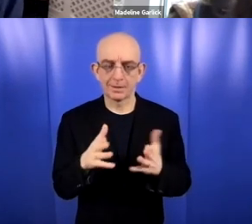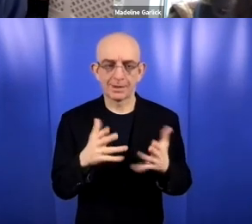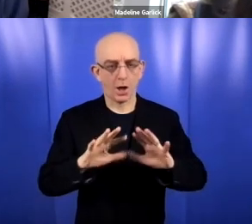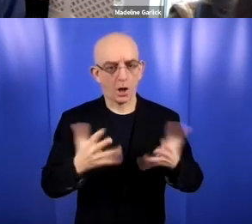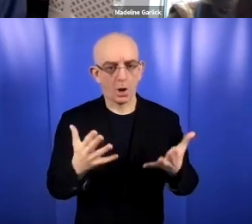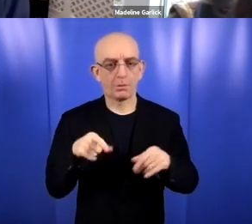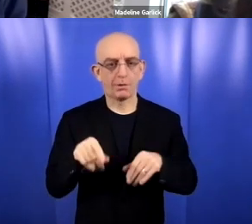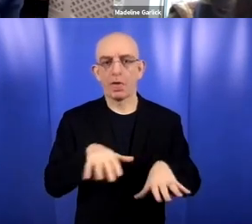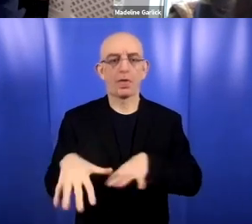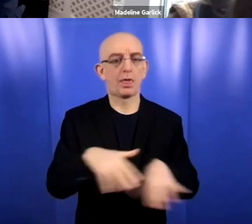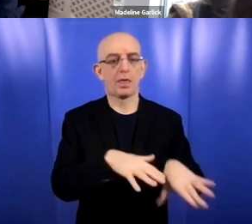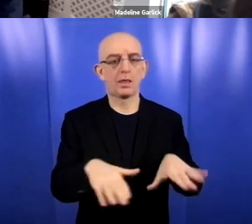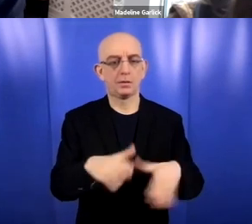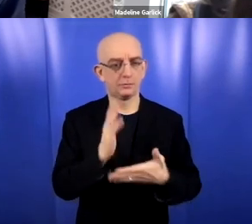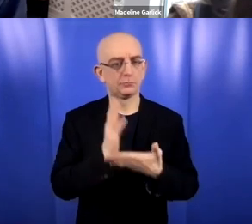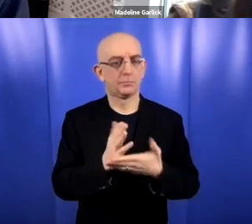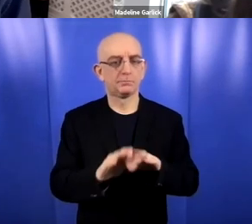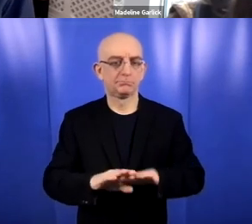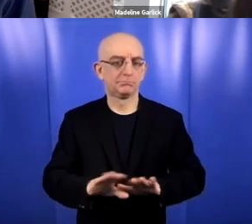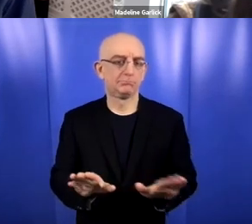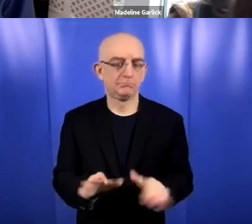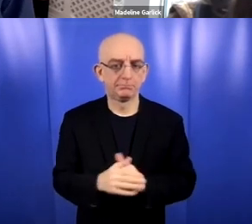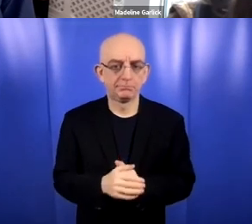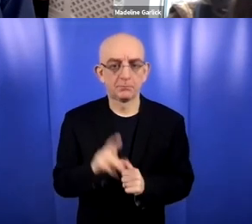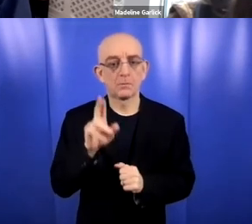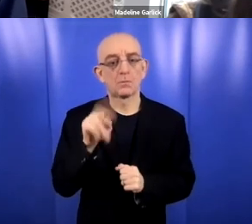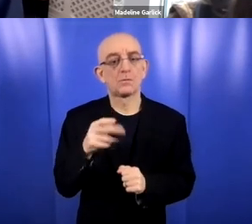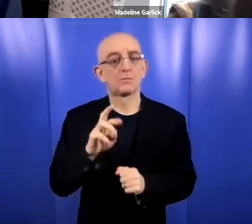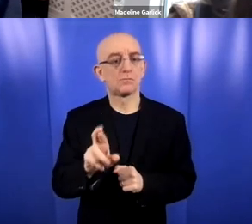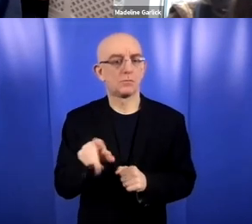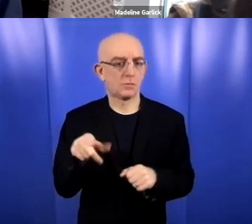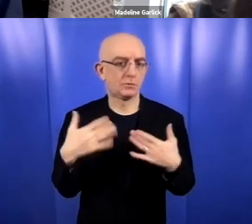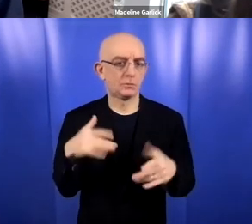of UNHCR as far as I'm concerned.